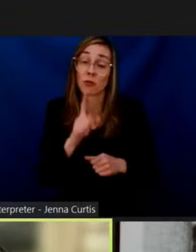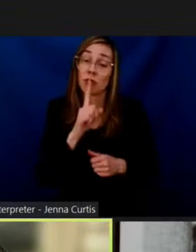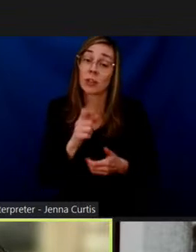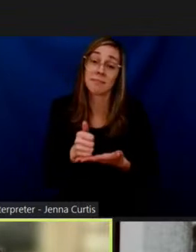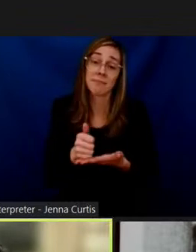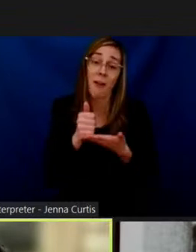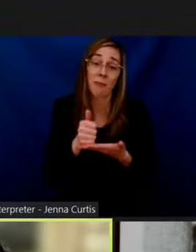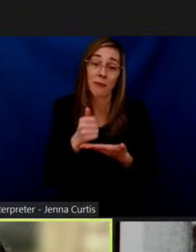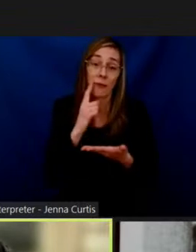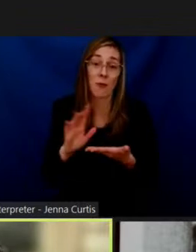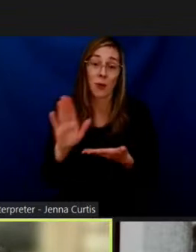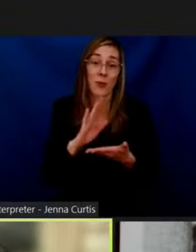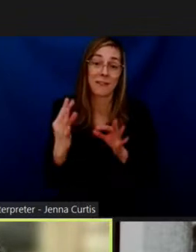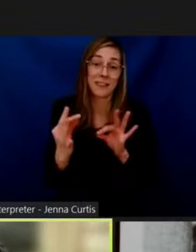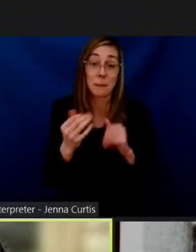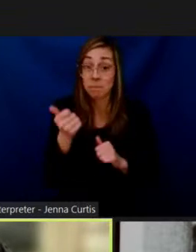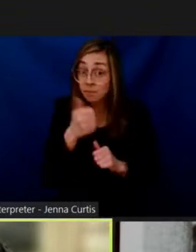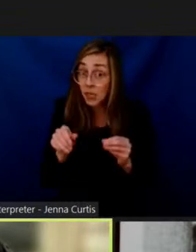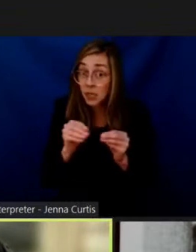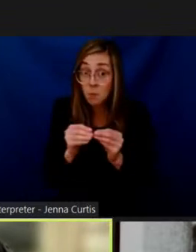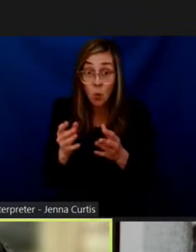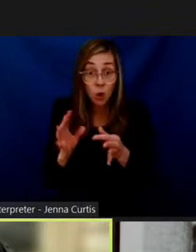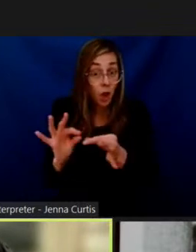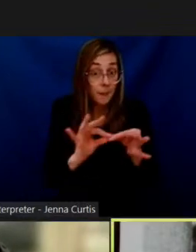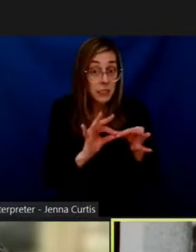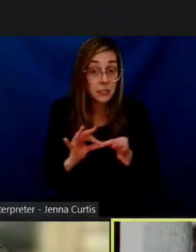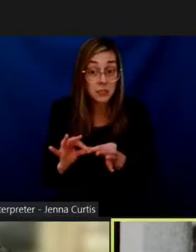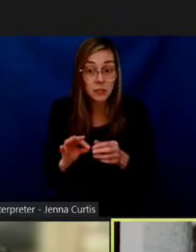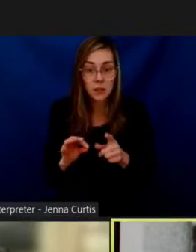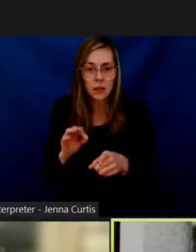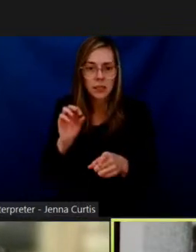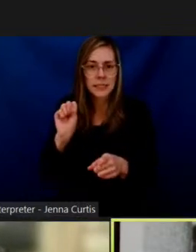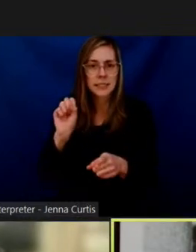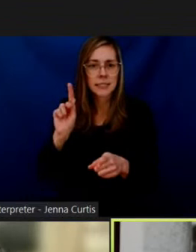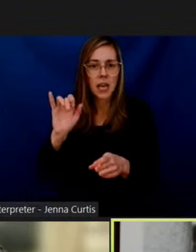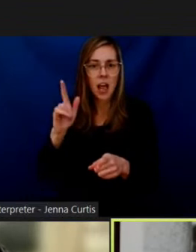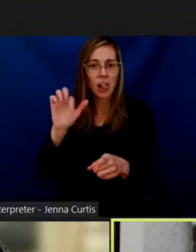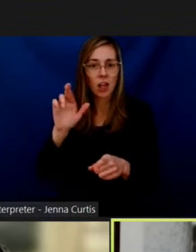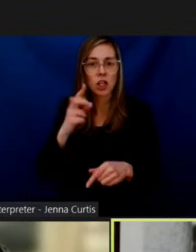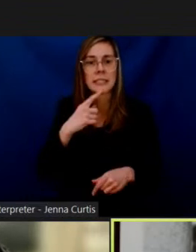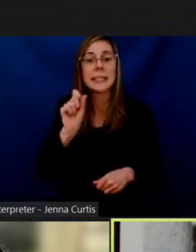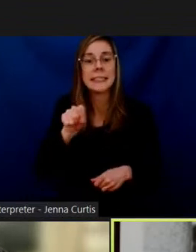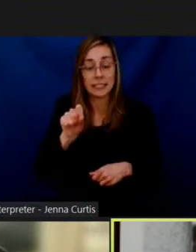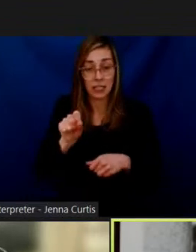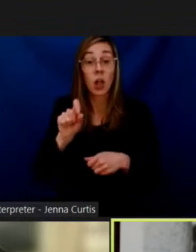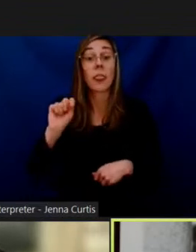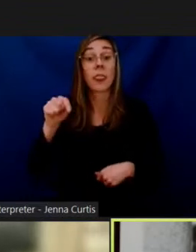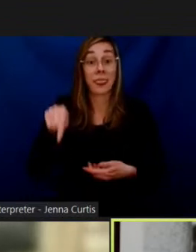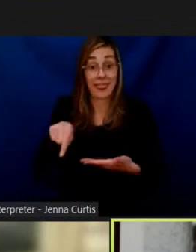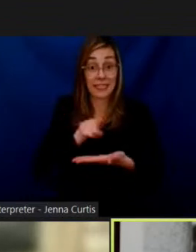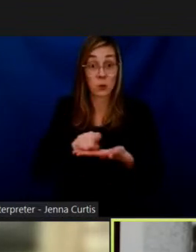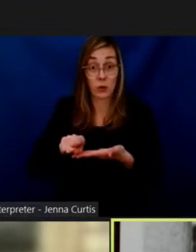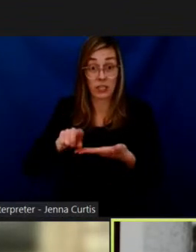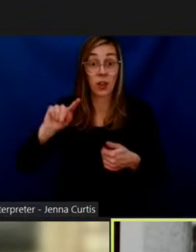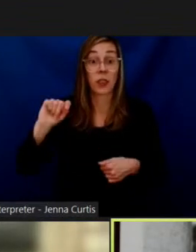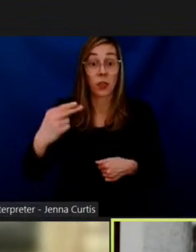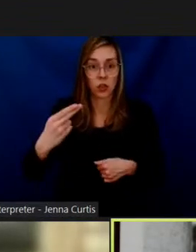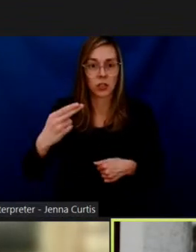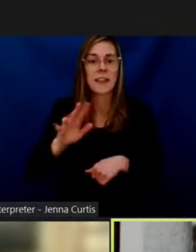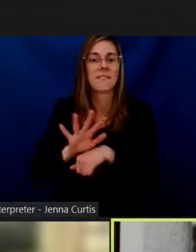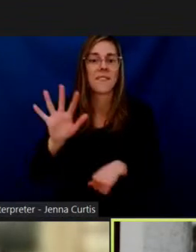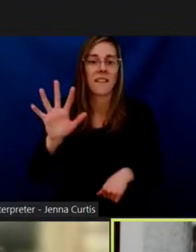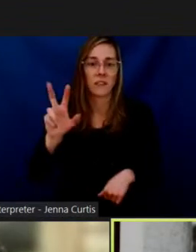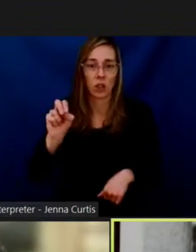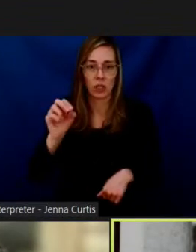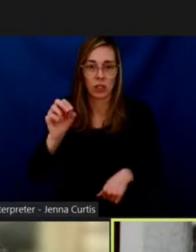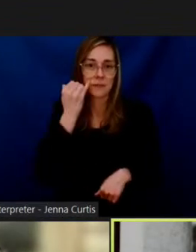your feedback. Anybody else have anything to say? Or Yeah, Cody, I would just say, so Thursday it's again at 5:30. So if you'd like to come back, and then